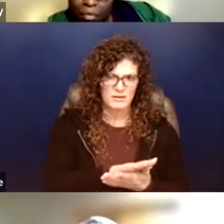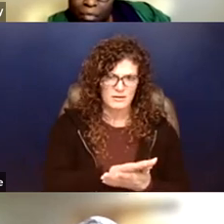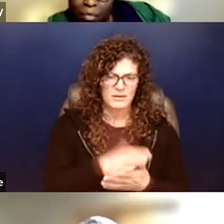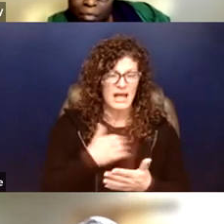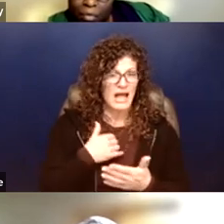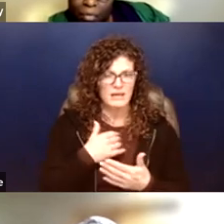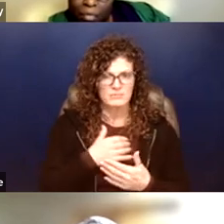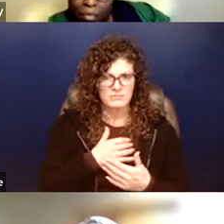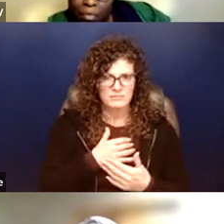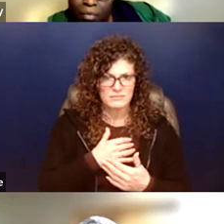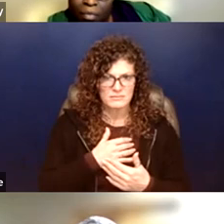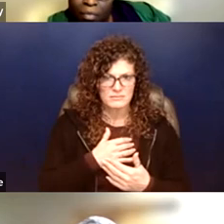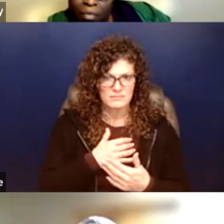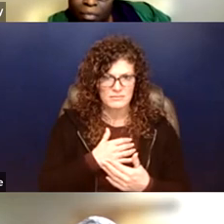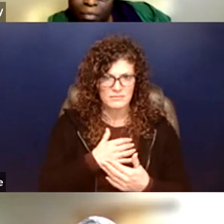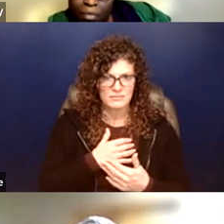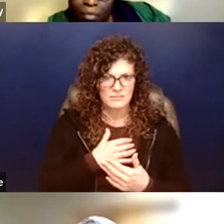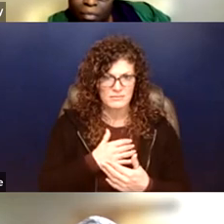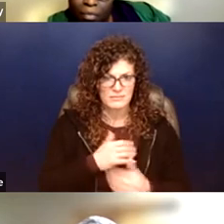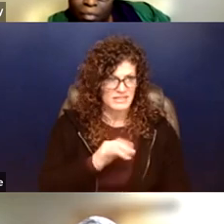I didn't know, yes?